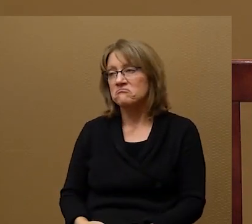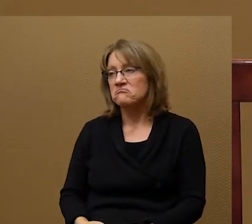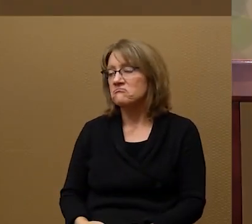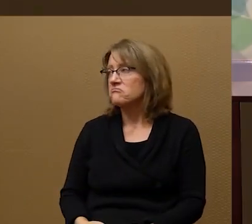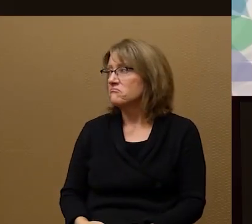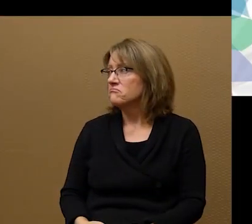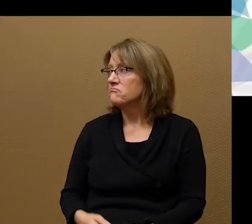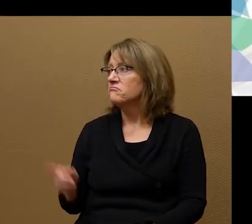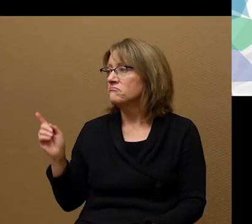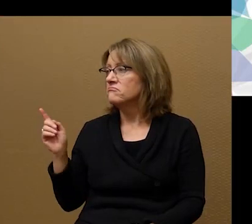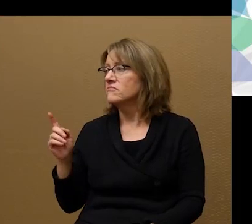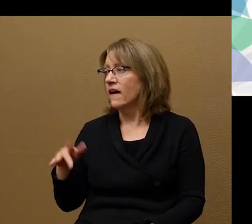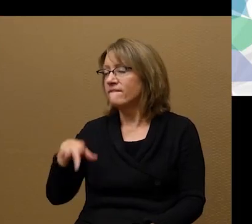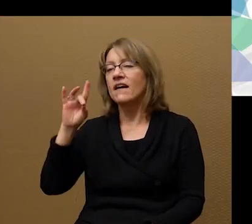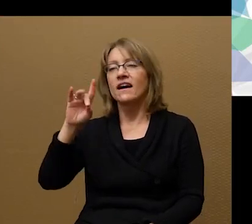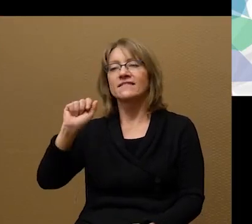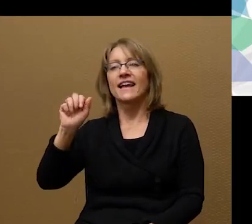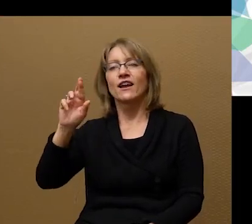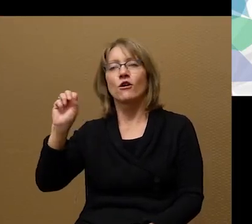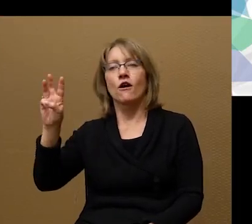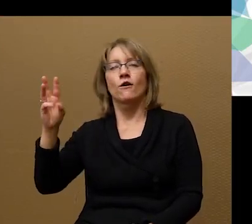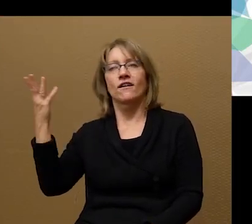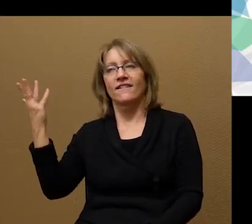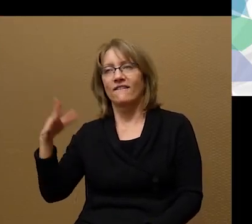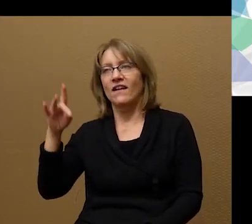Oh, there's the arrow. There we go. Okay.